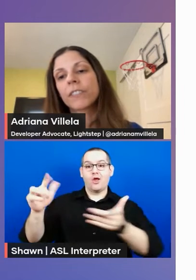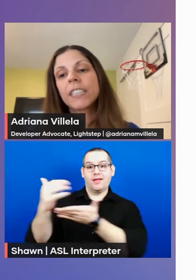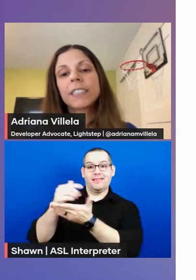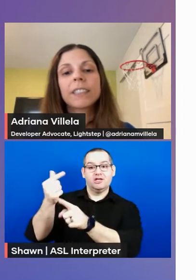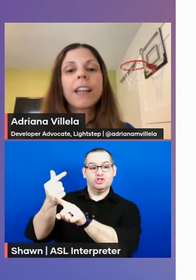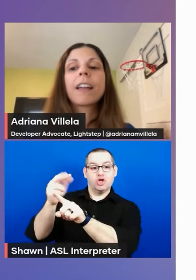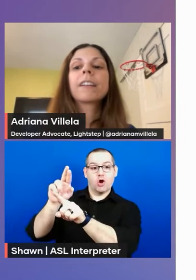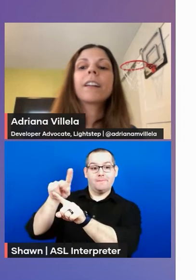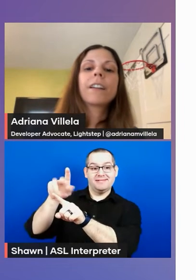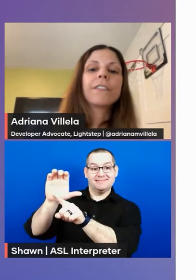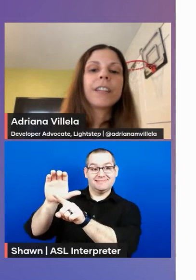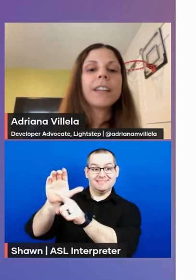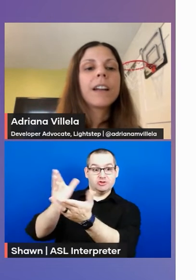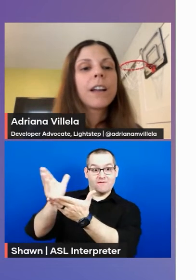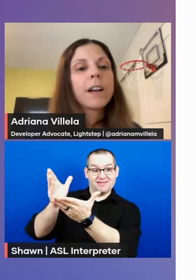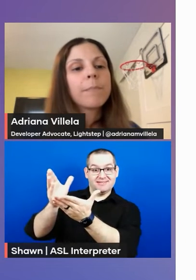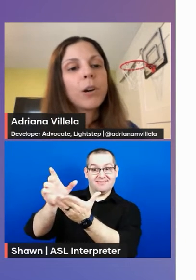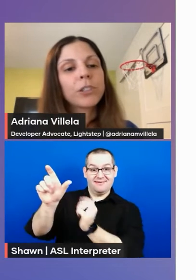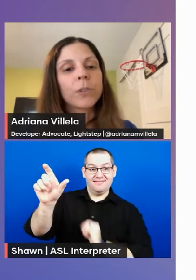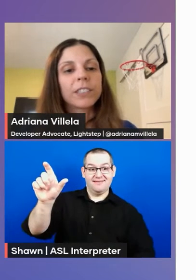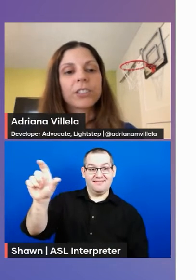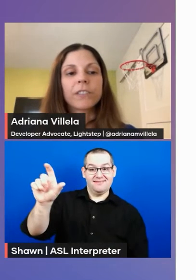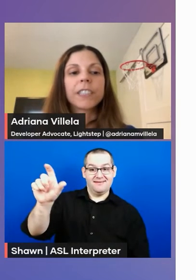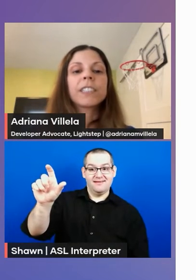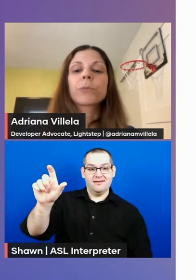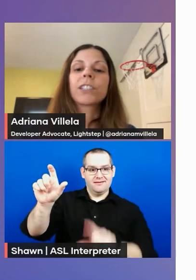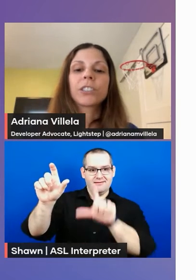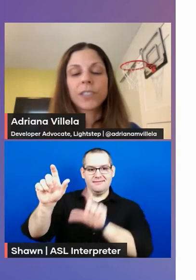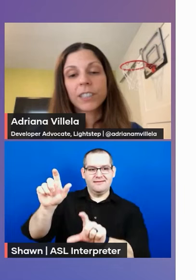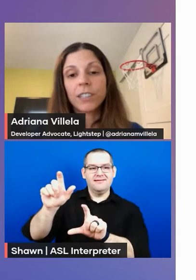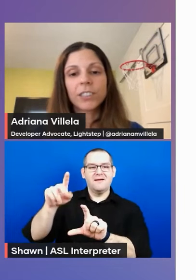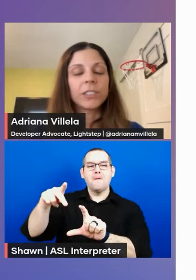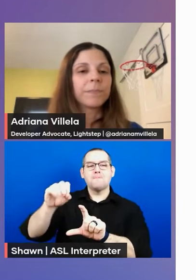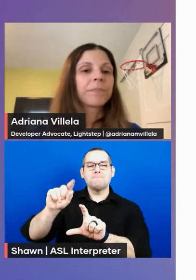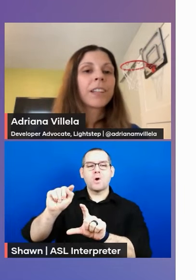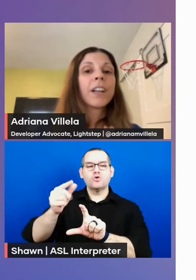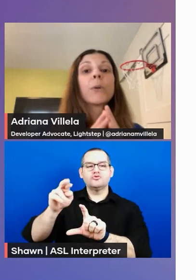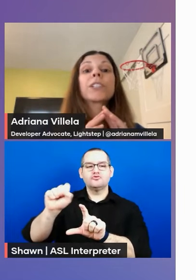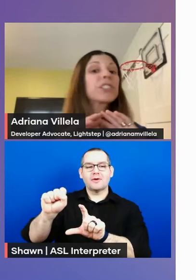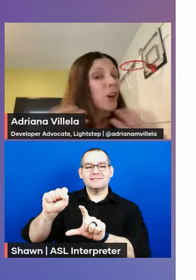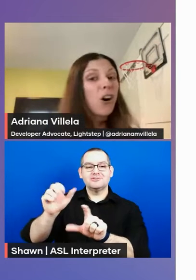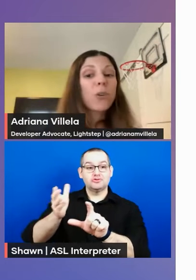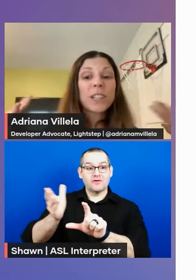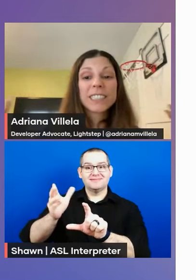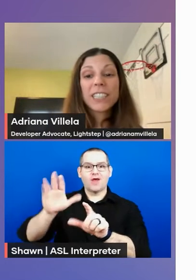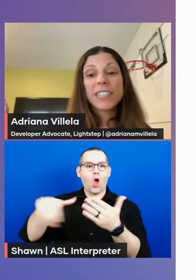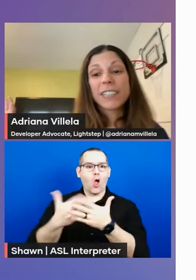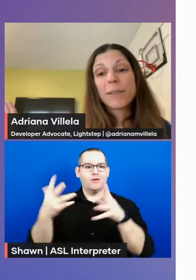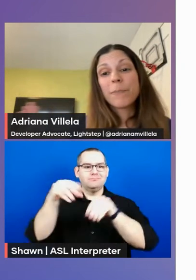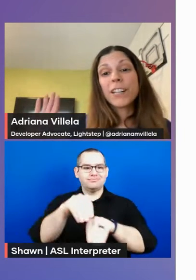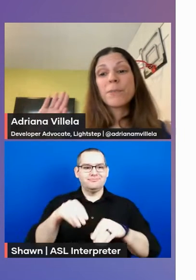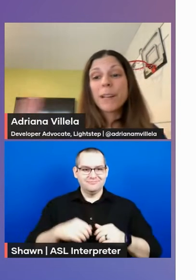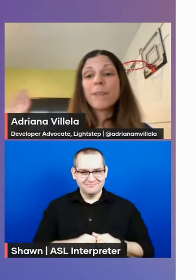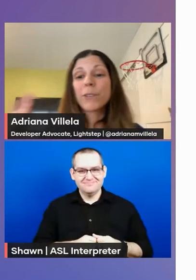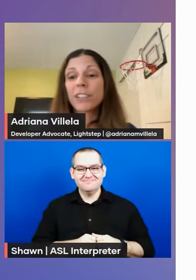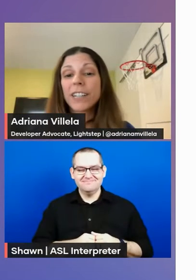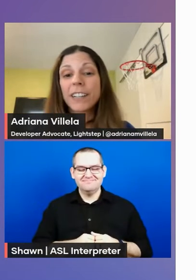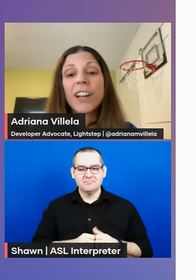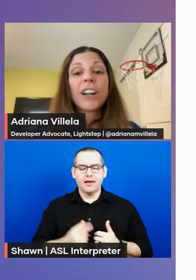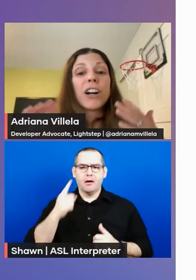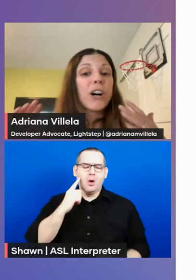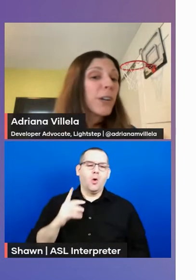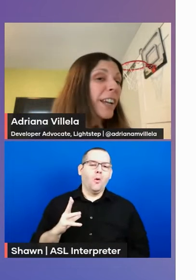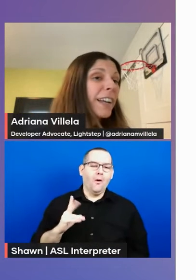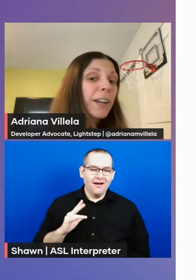gRPC service and the Postgres service registered in Consul, which is all well and good. But you might be